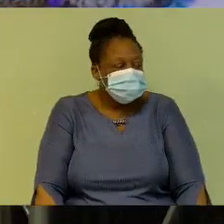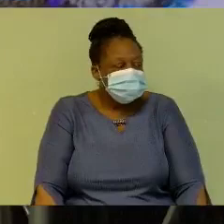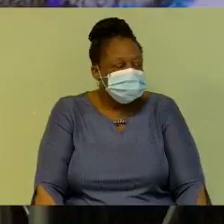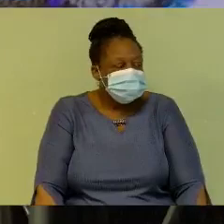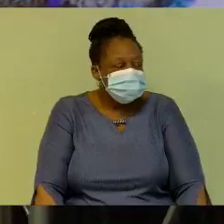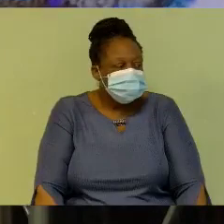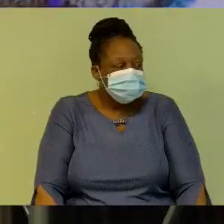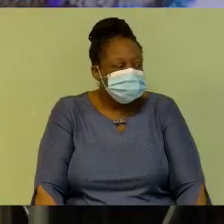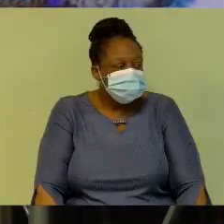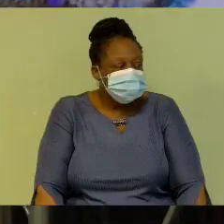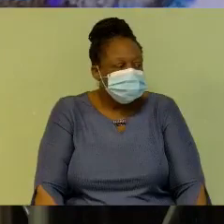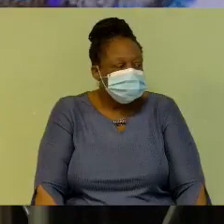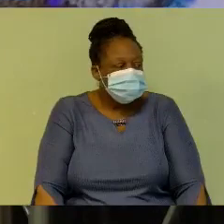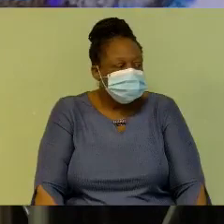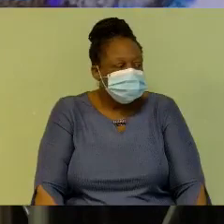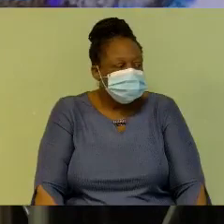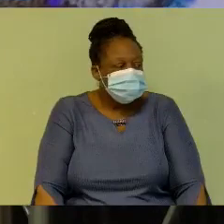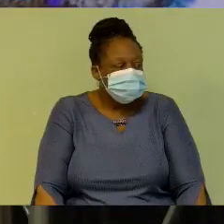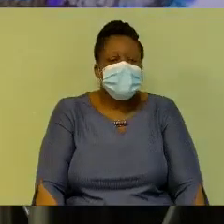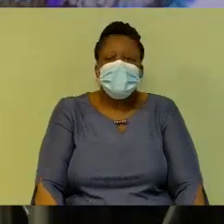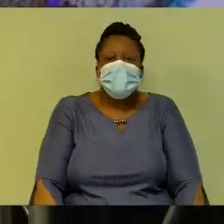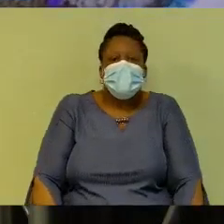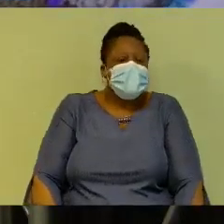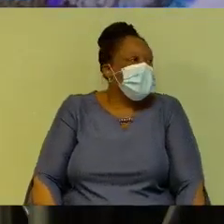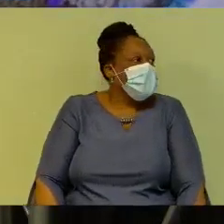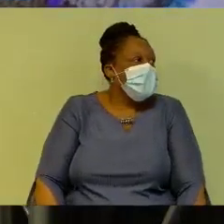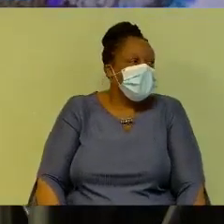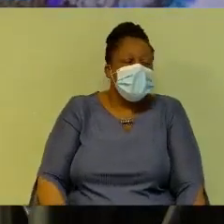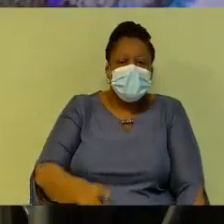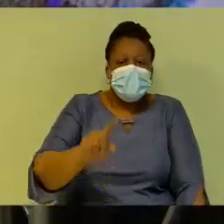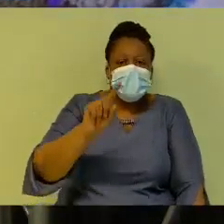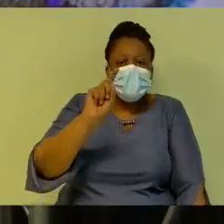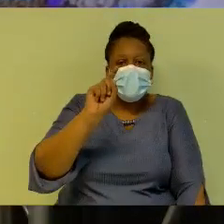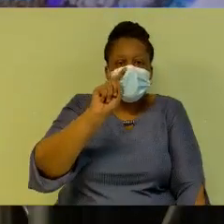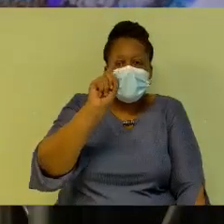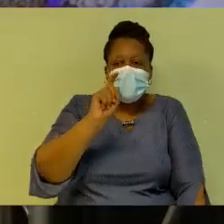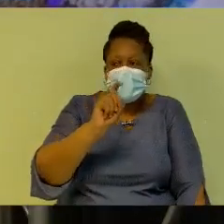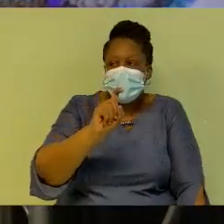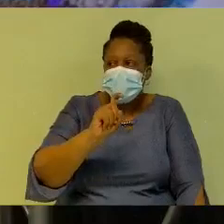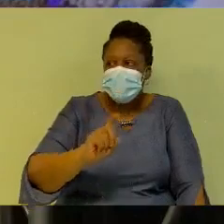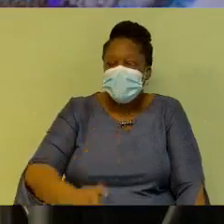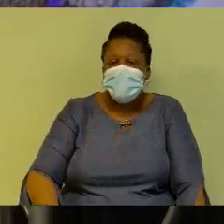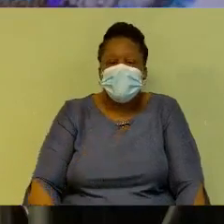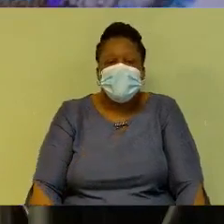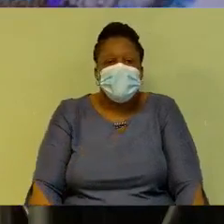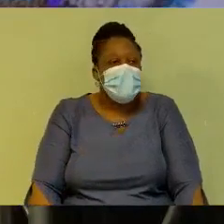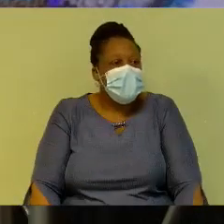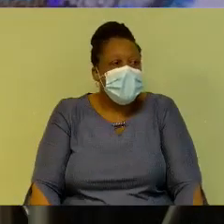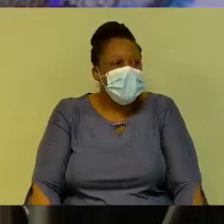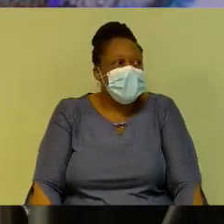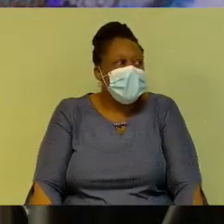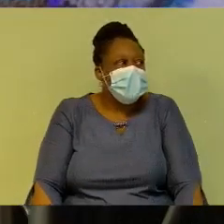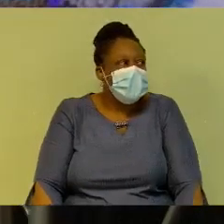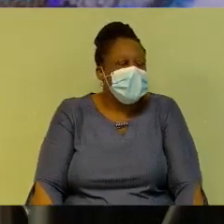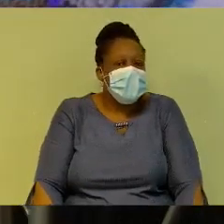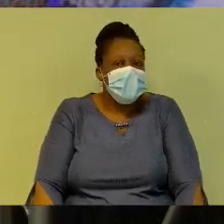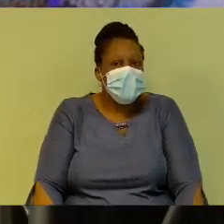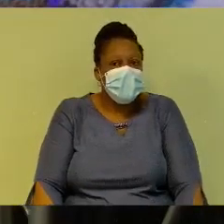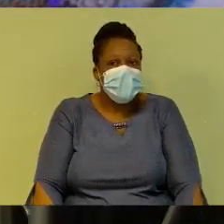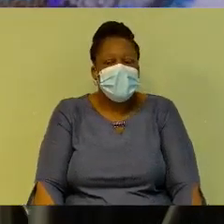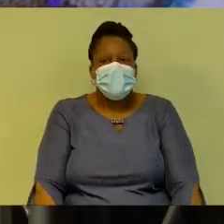Thank you, Dr. Wilkinson. The second question from St. Kitts and Nevis Observer. More and